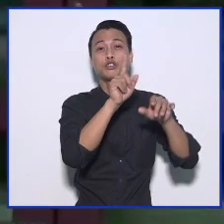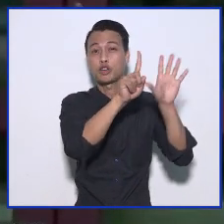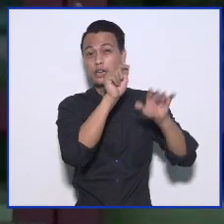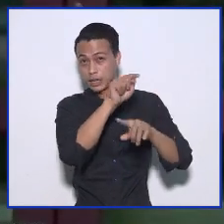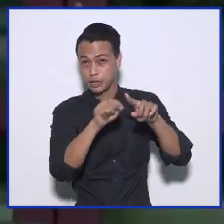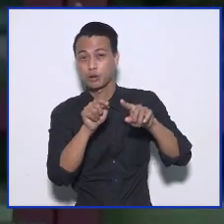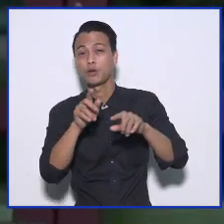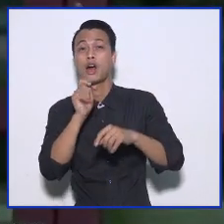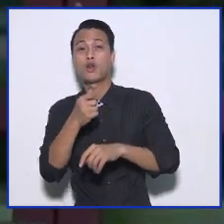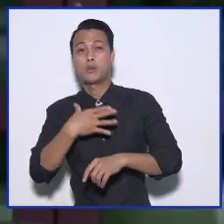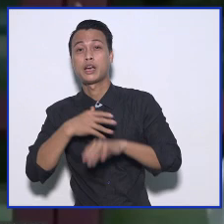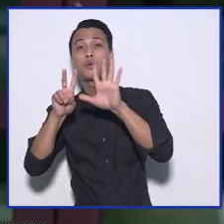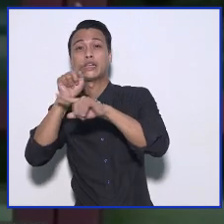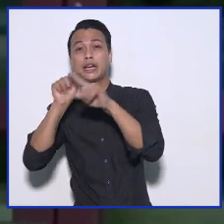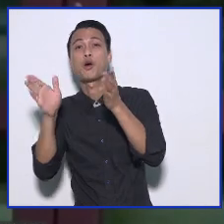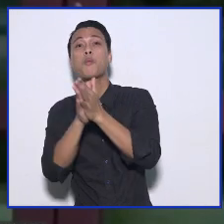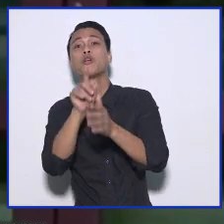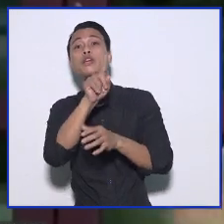ya.